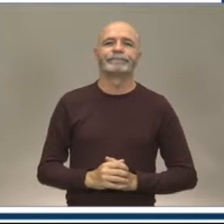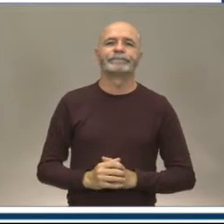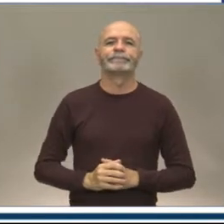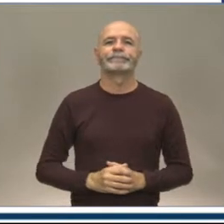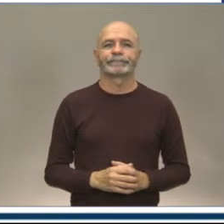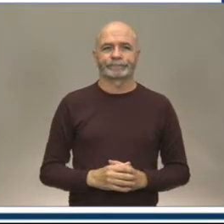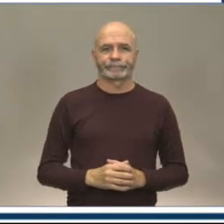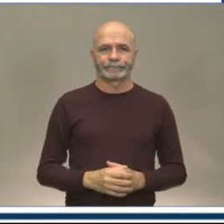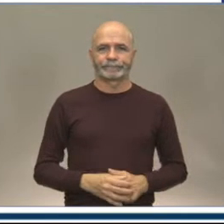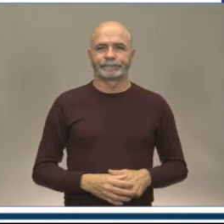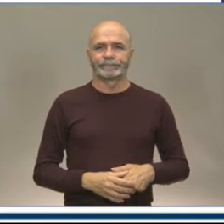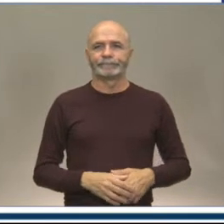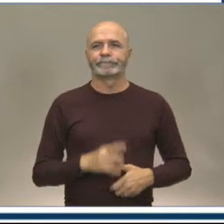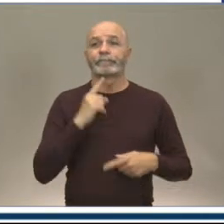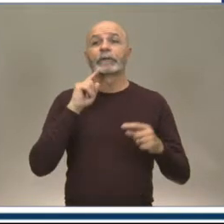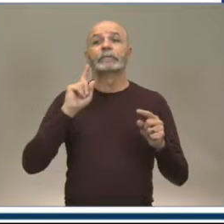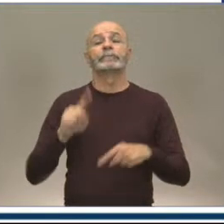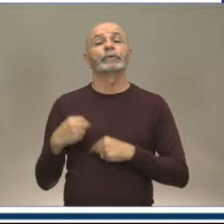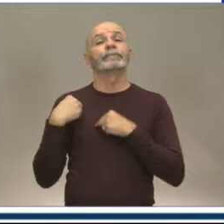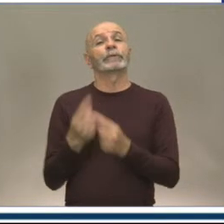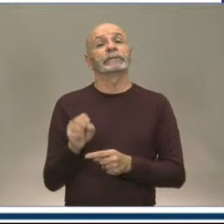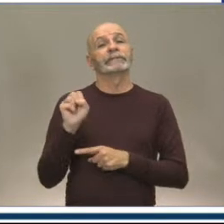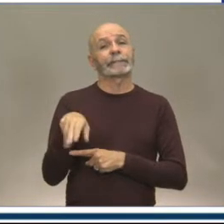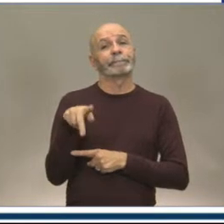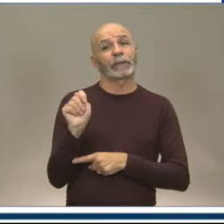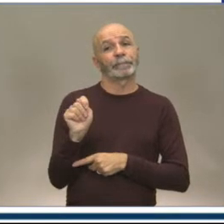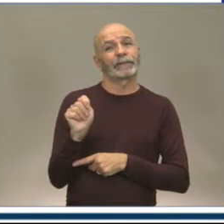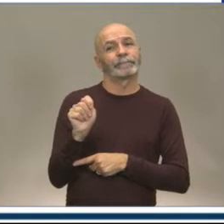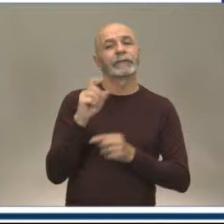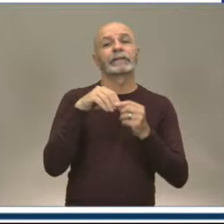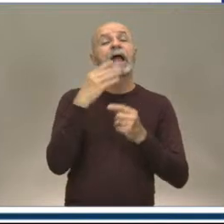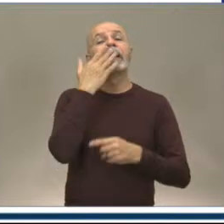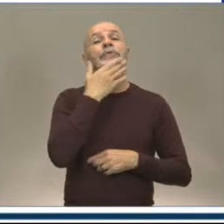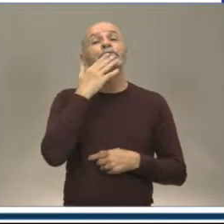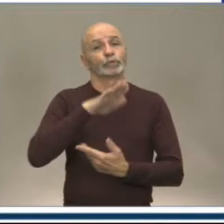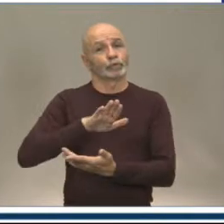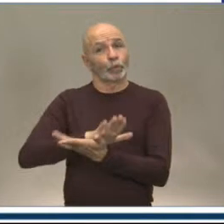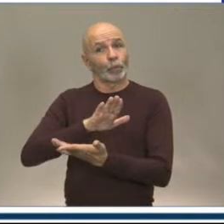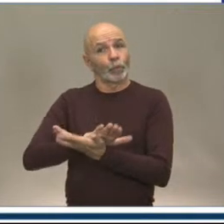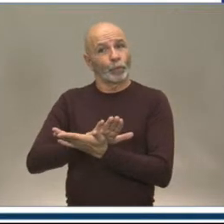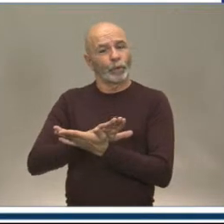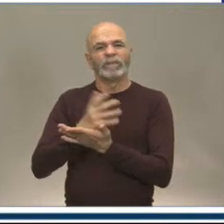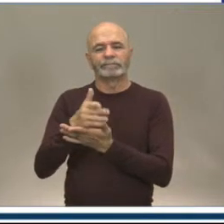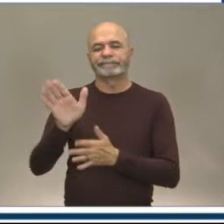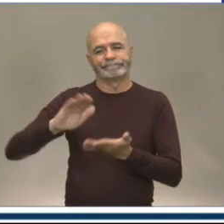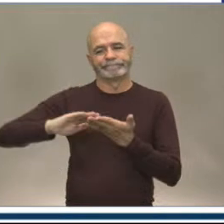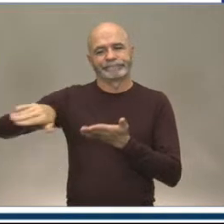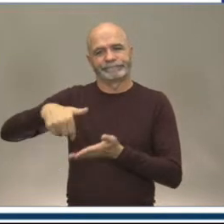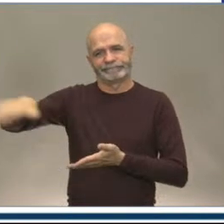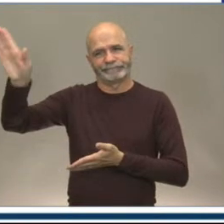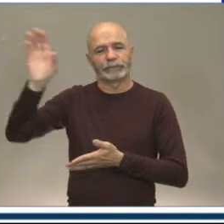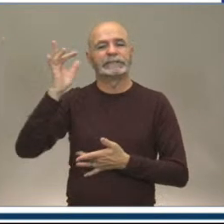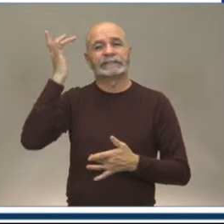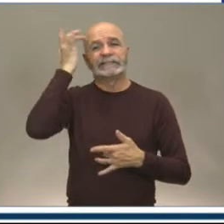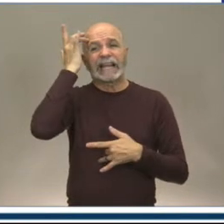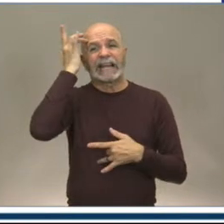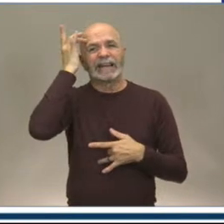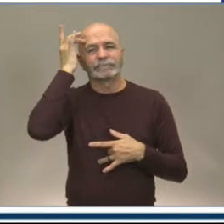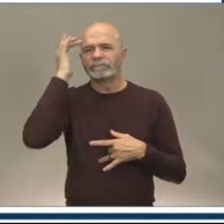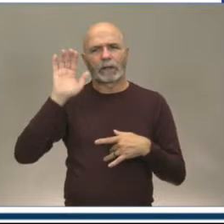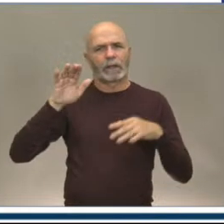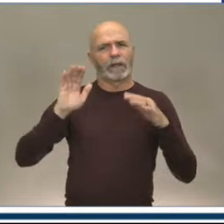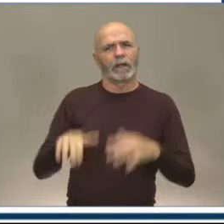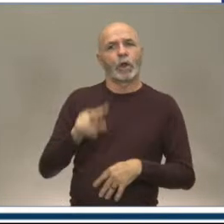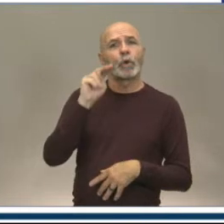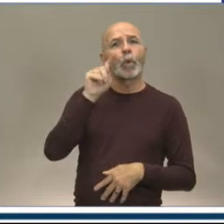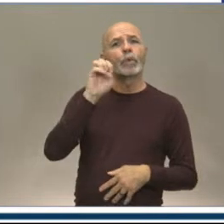Since September, there have been dozens of COVID cases at an Amherst area school. Parents report receiving close contact notices nearly every day, and